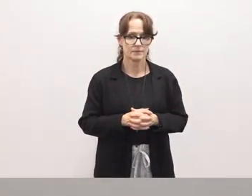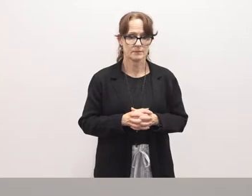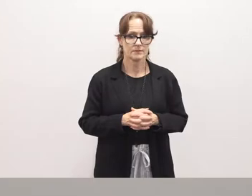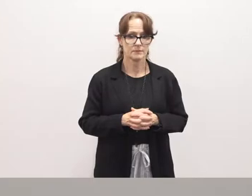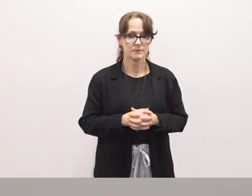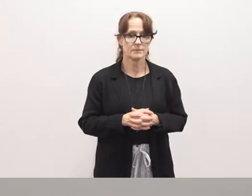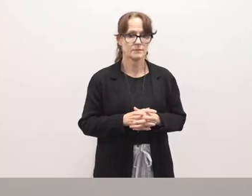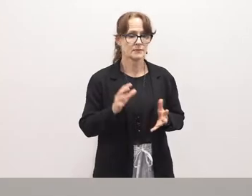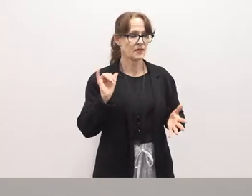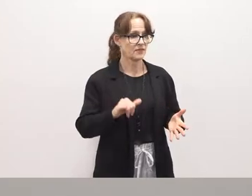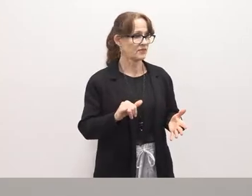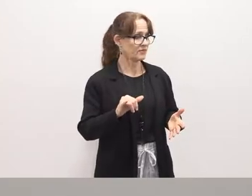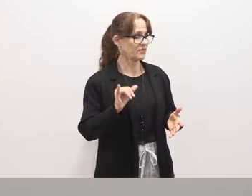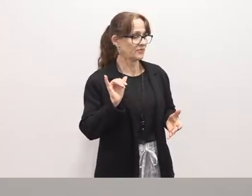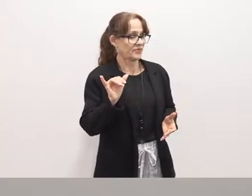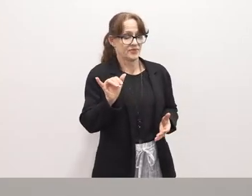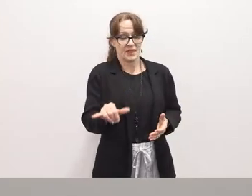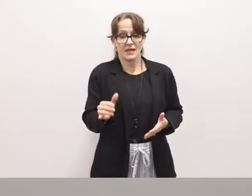That's something